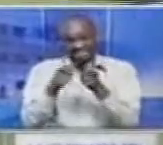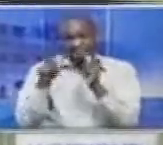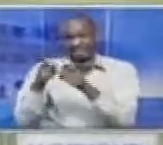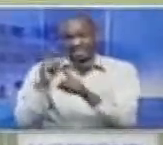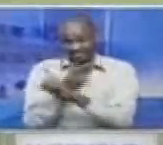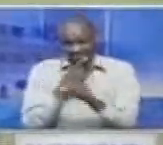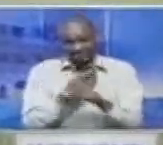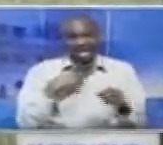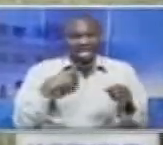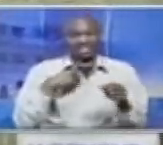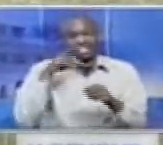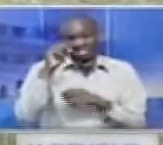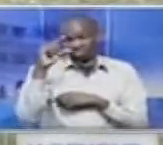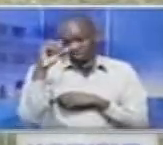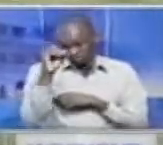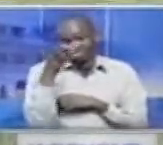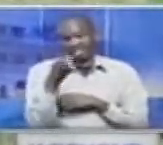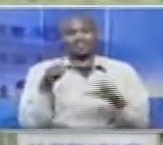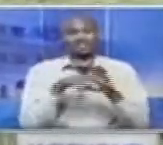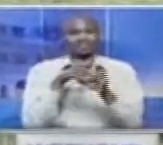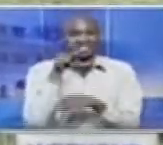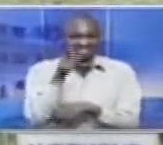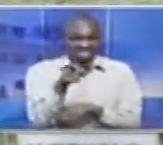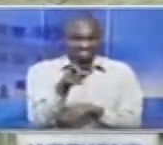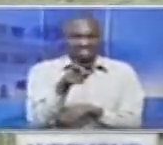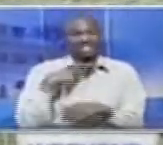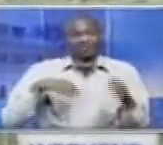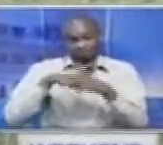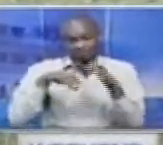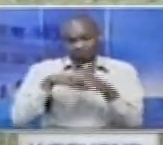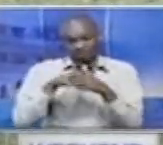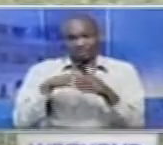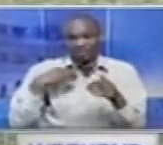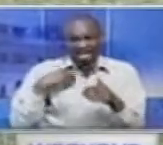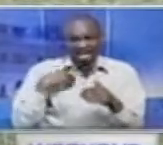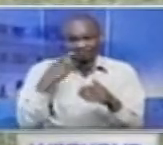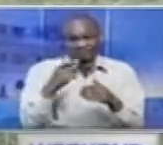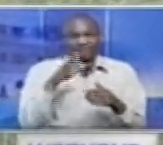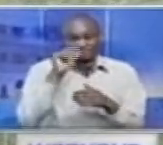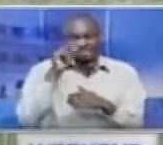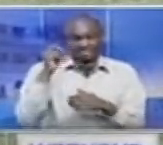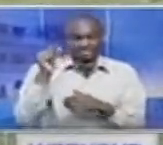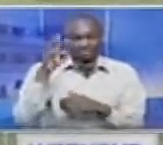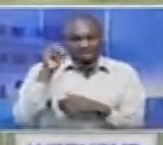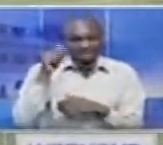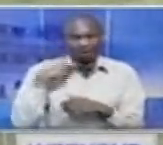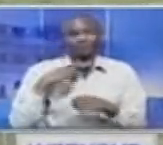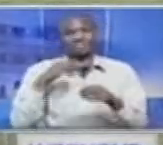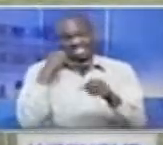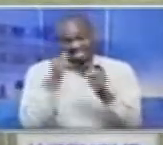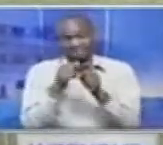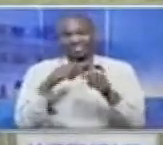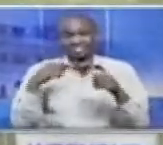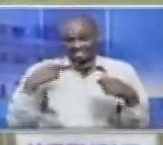corporate and non-governmental organizations together using football. Led by head coach Bismarck Mutai of Gemietu, the team won